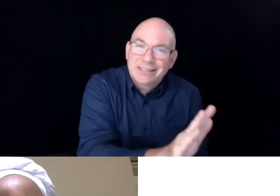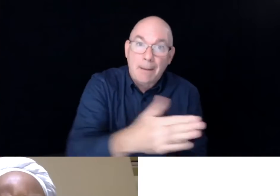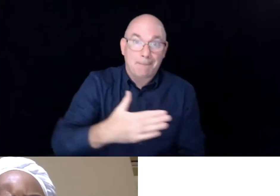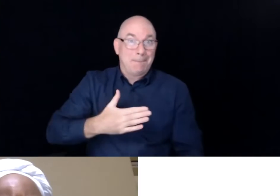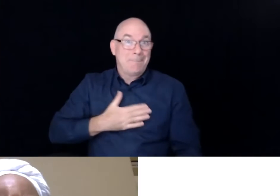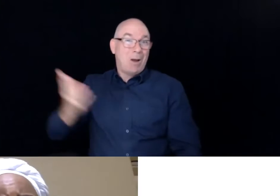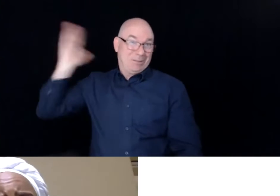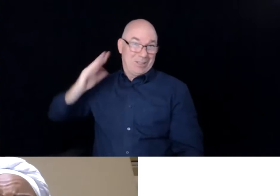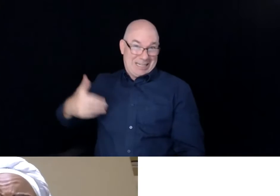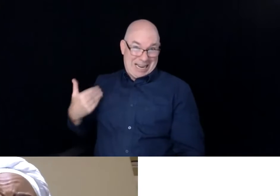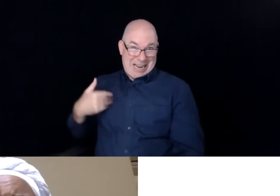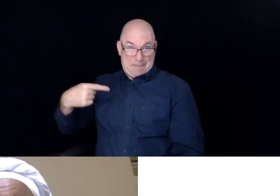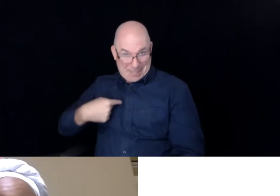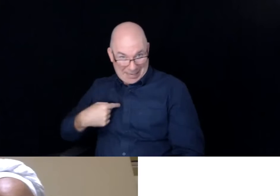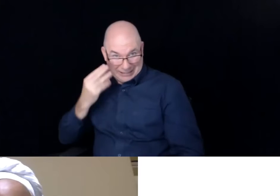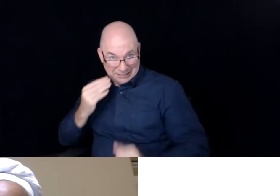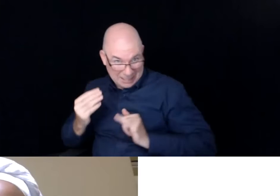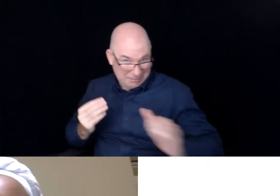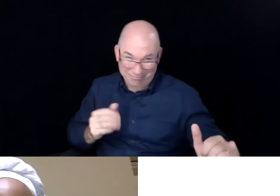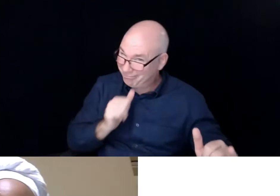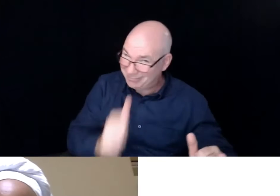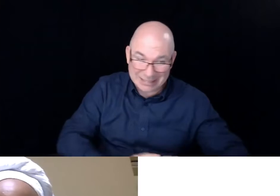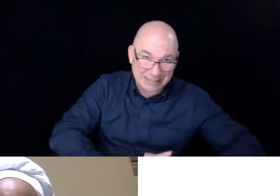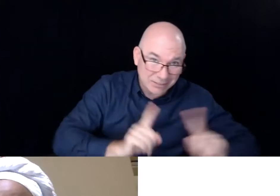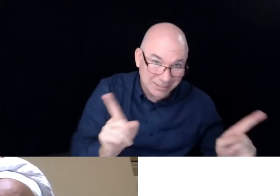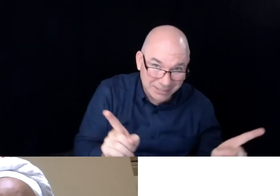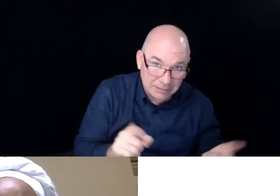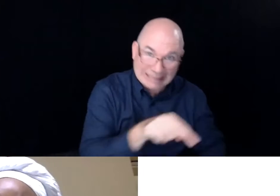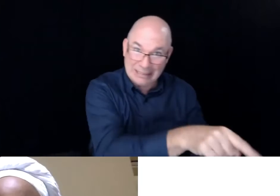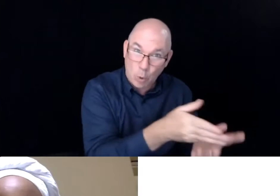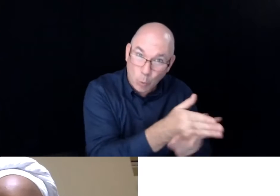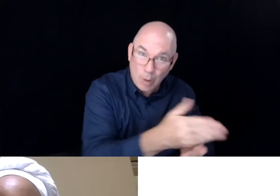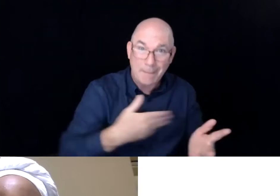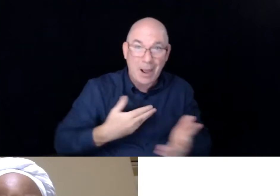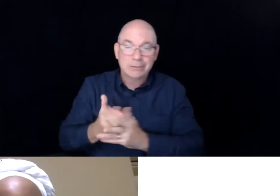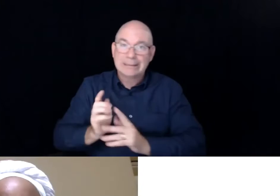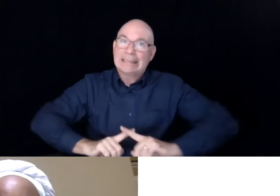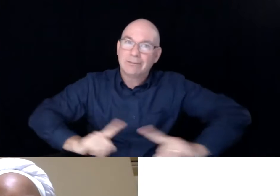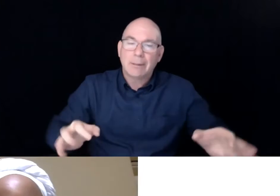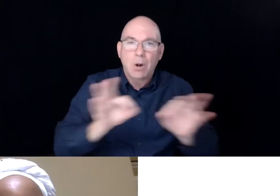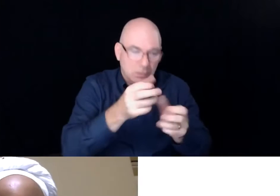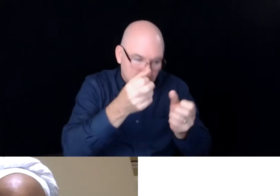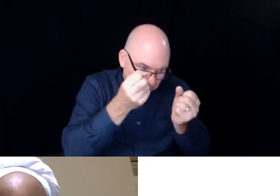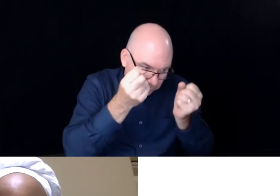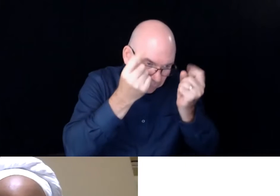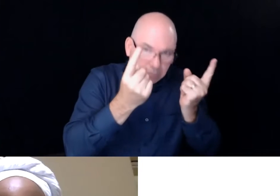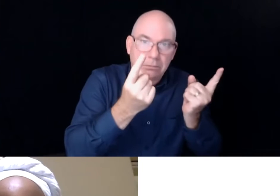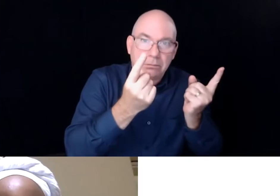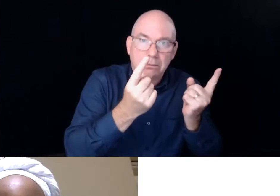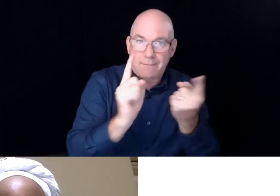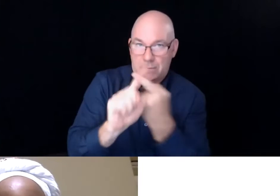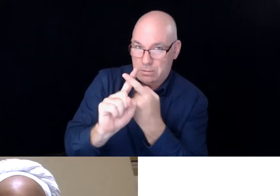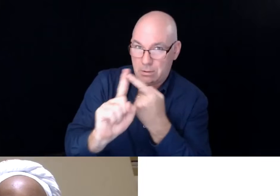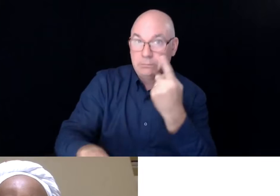of children, and what they are going through is very different from what you went through. That's number one. But also creating an